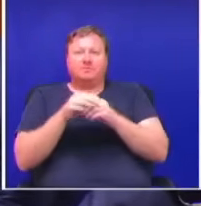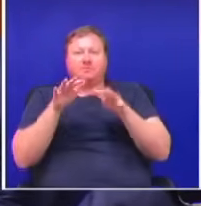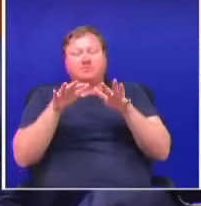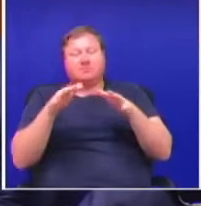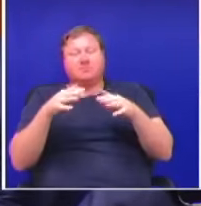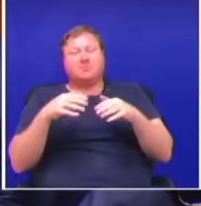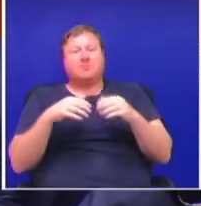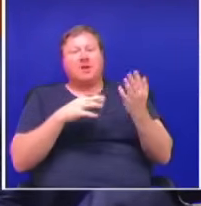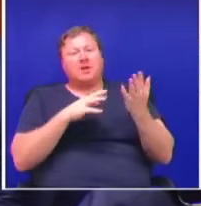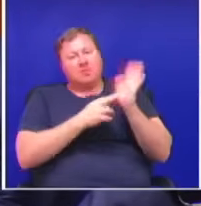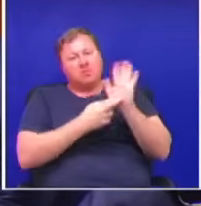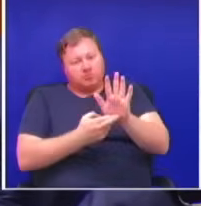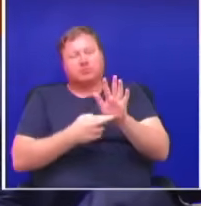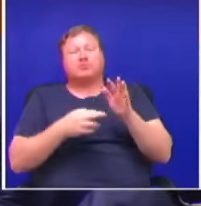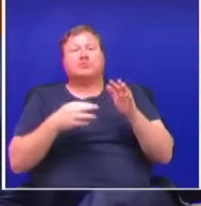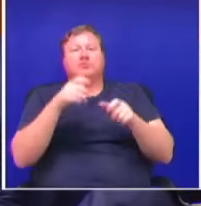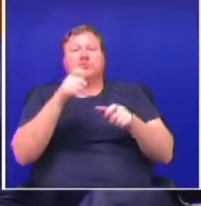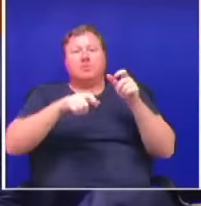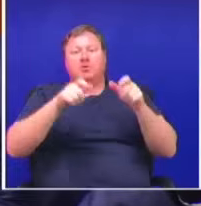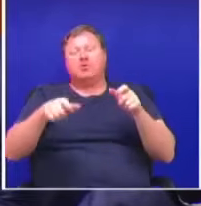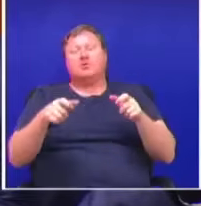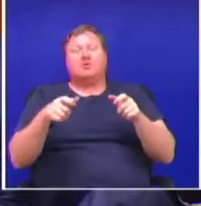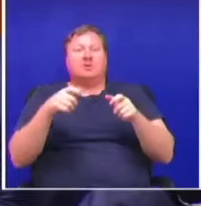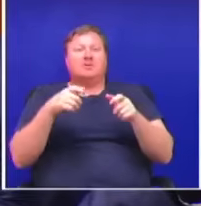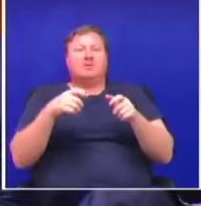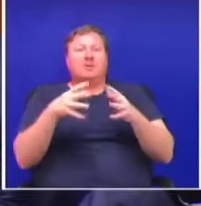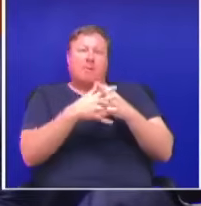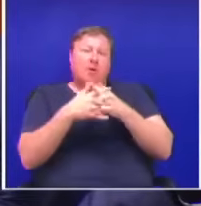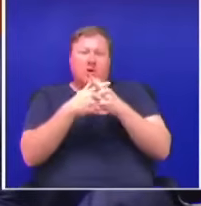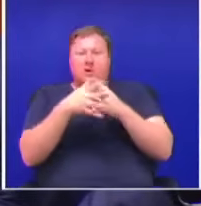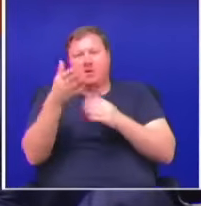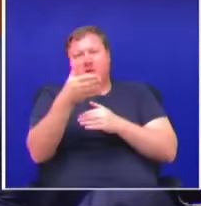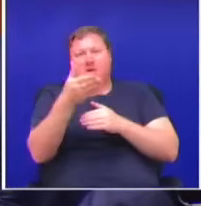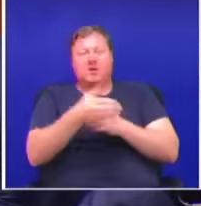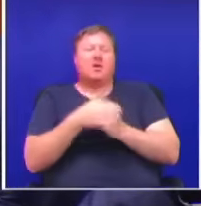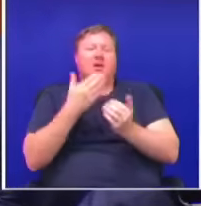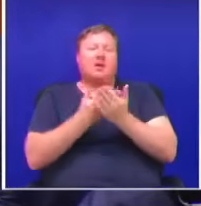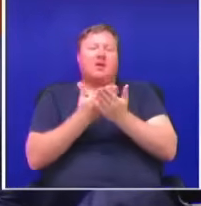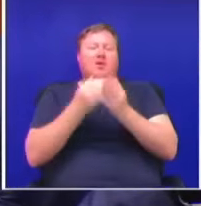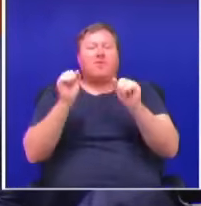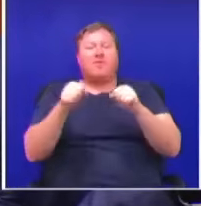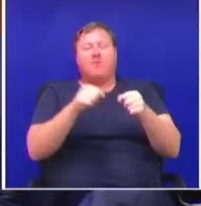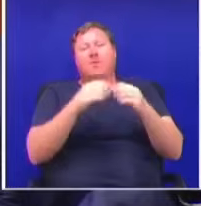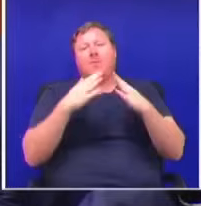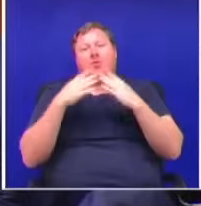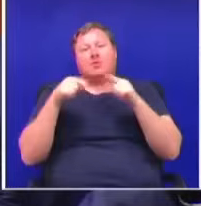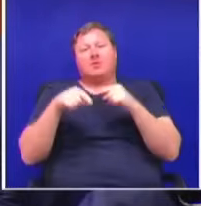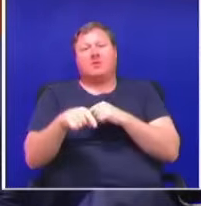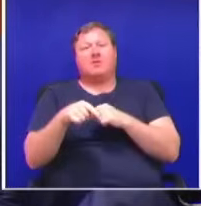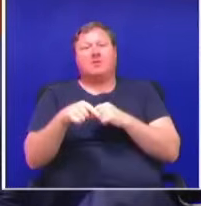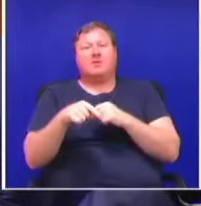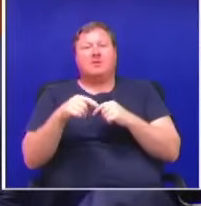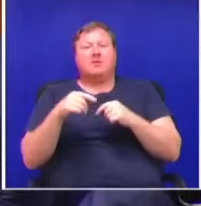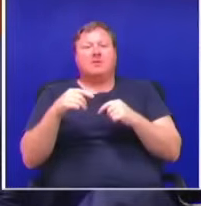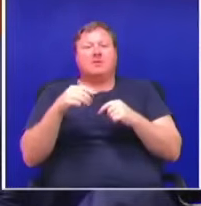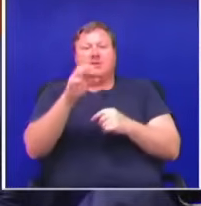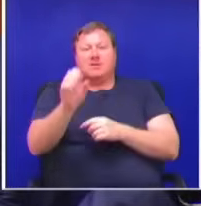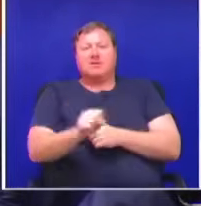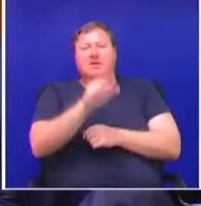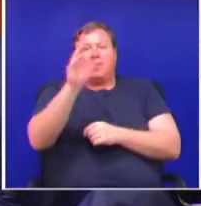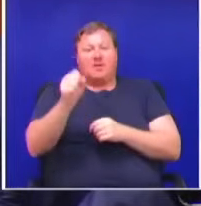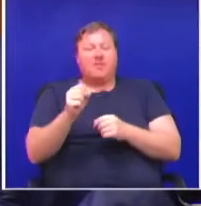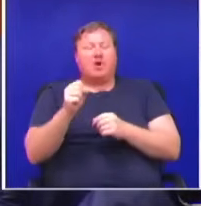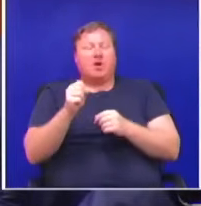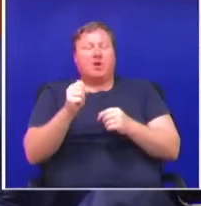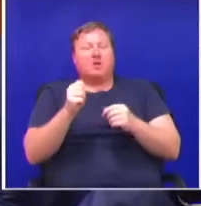to represent our interests in Washington, D.C. Can you confirm to this House that South Africa's ambassador nominee to the United States of